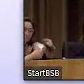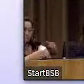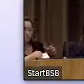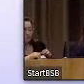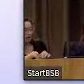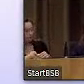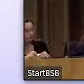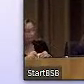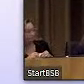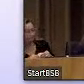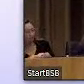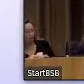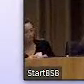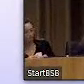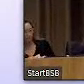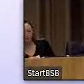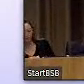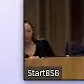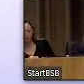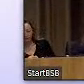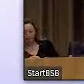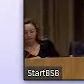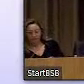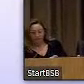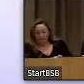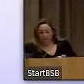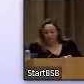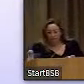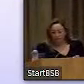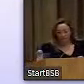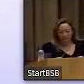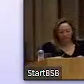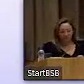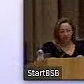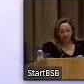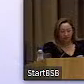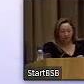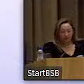of you, just like it did for all of you. I'm here to present